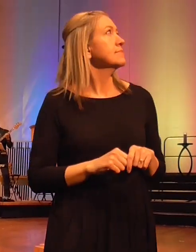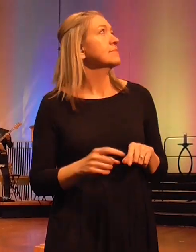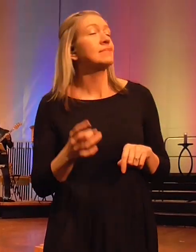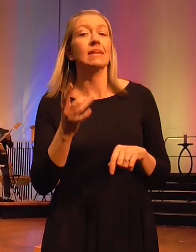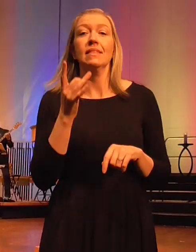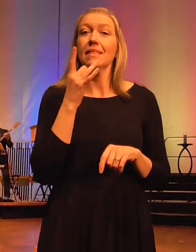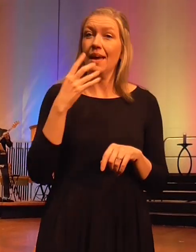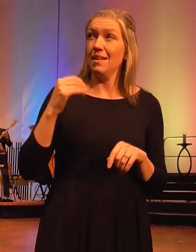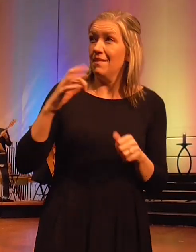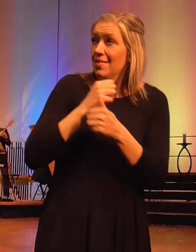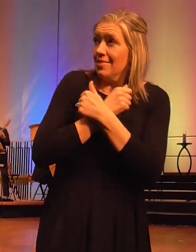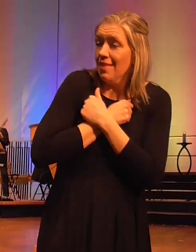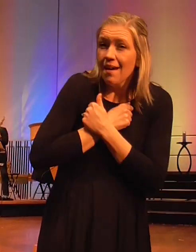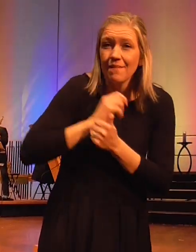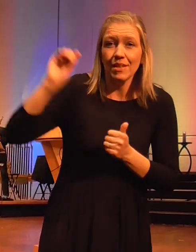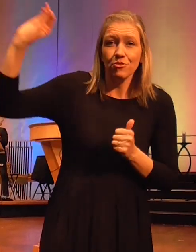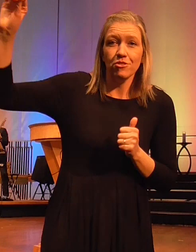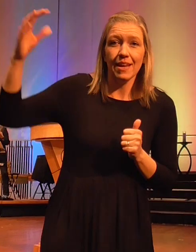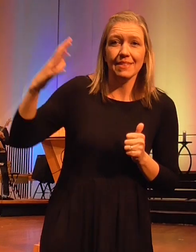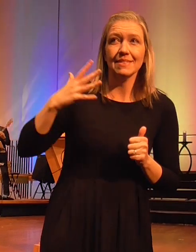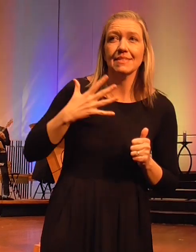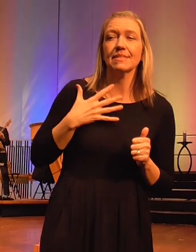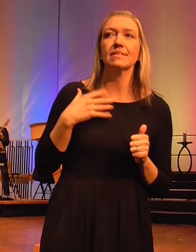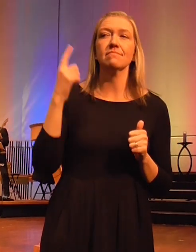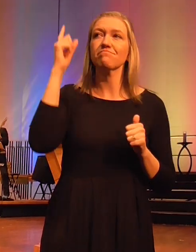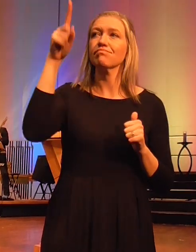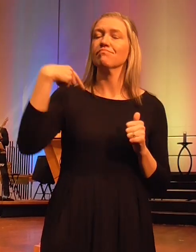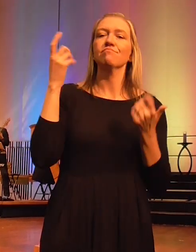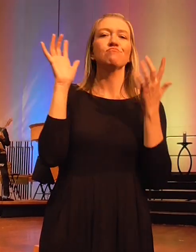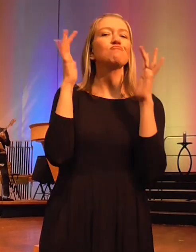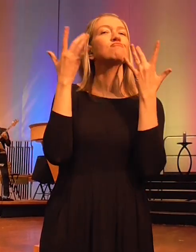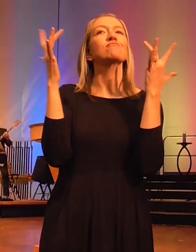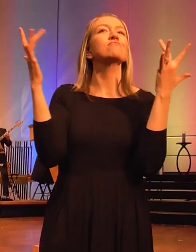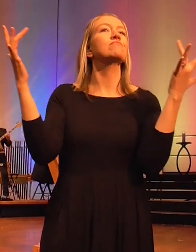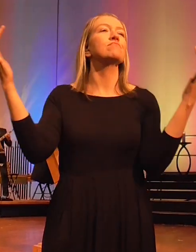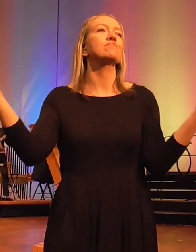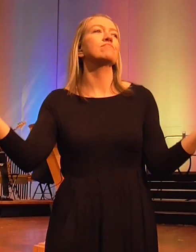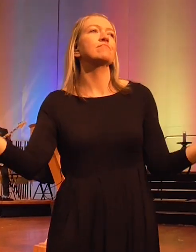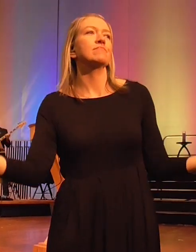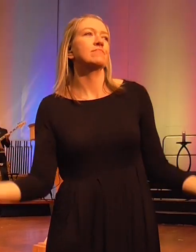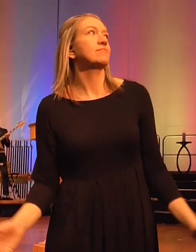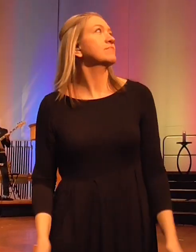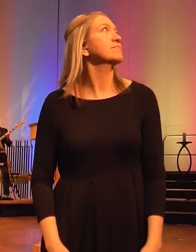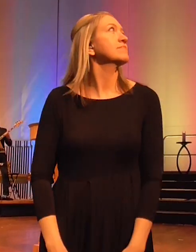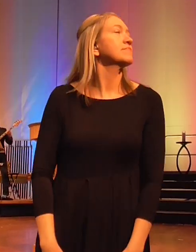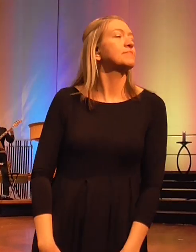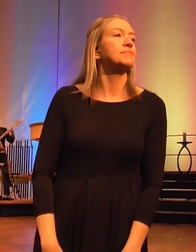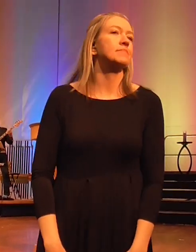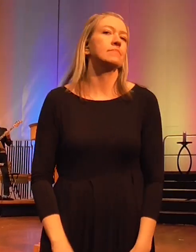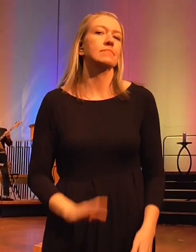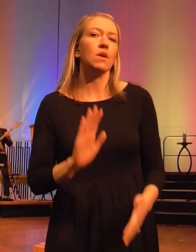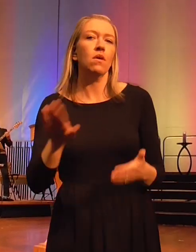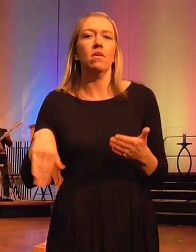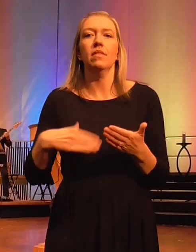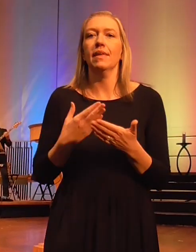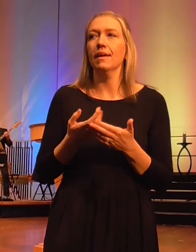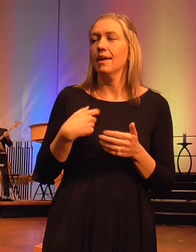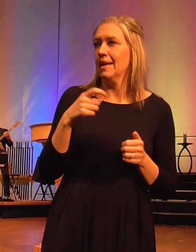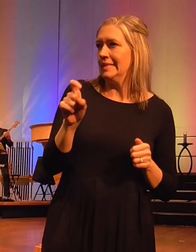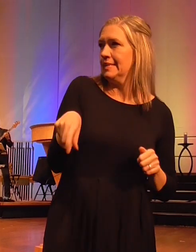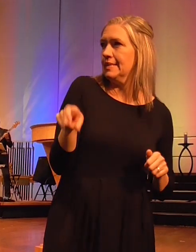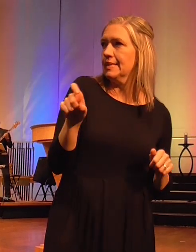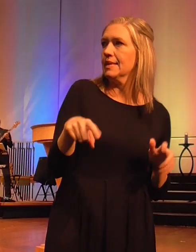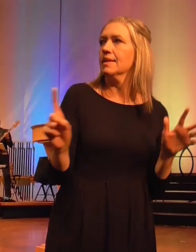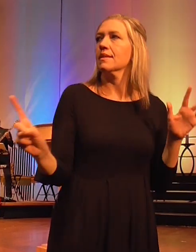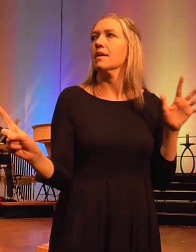The light of love and grace shines upon my face. All that